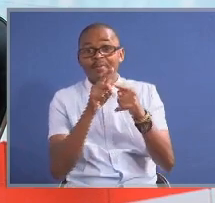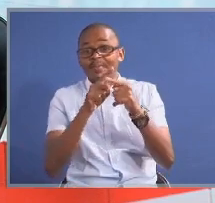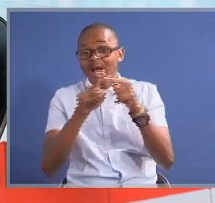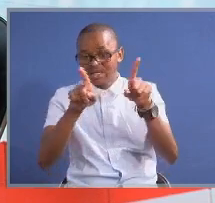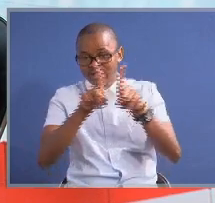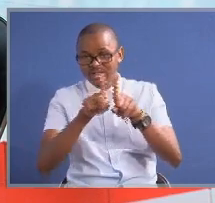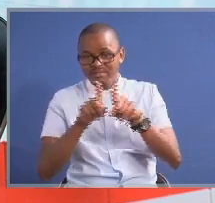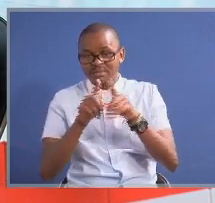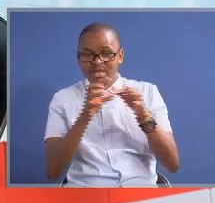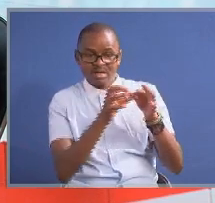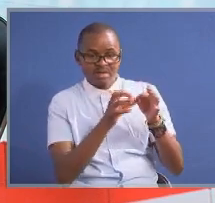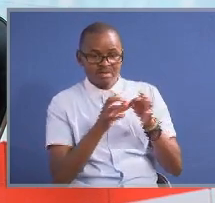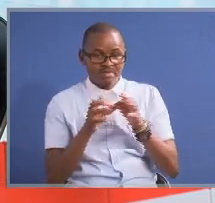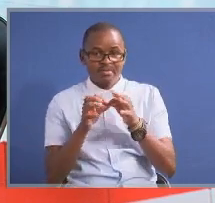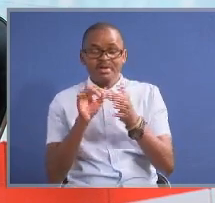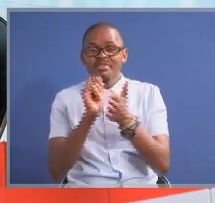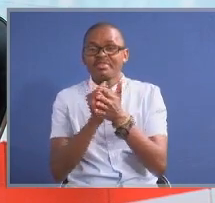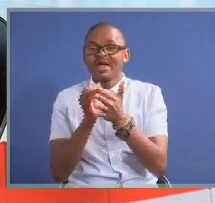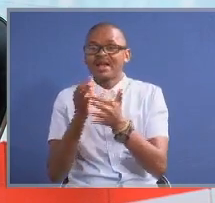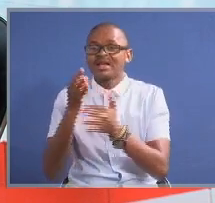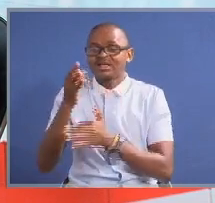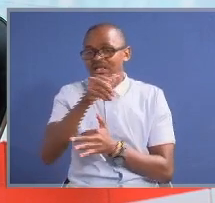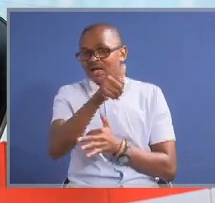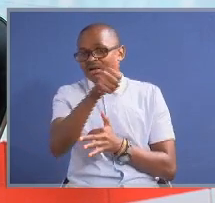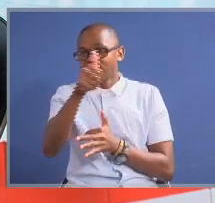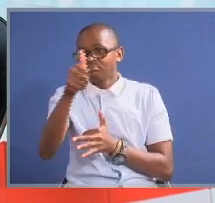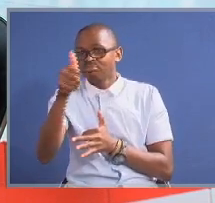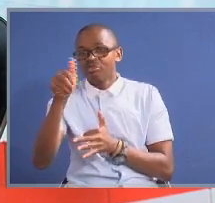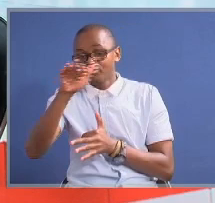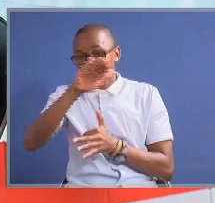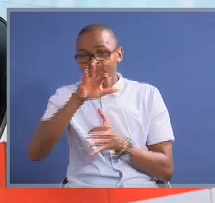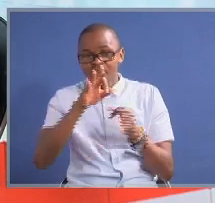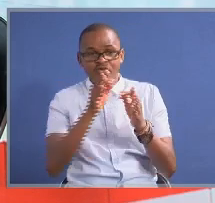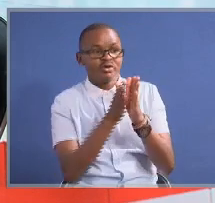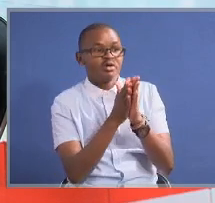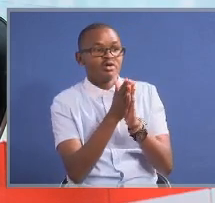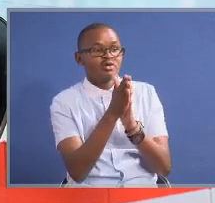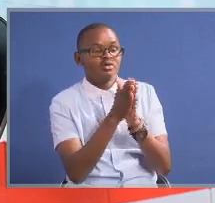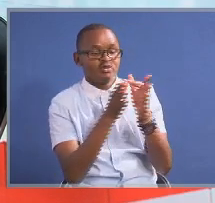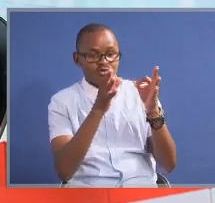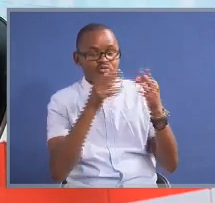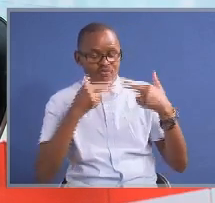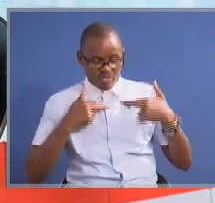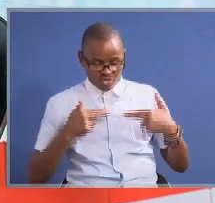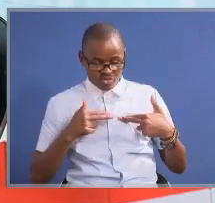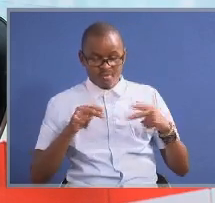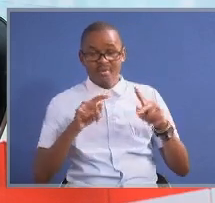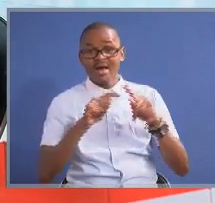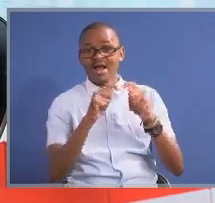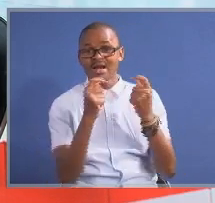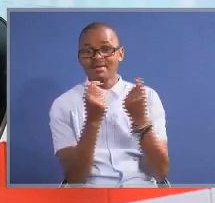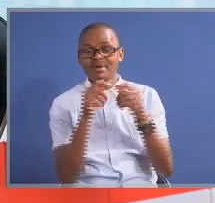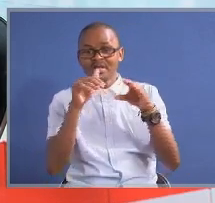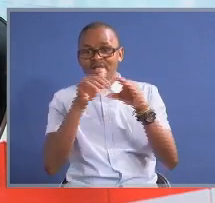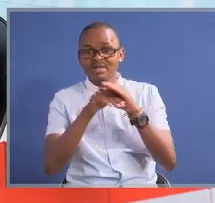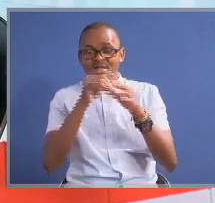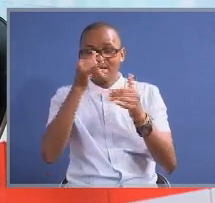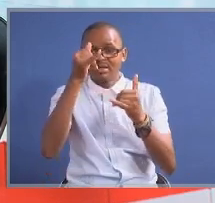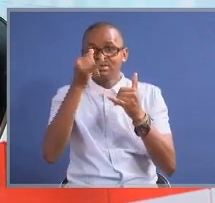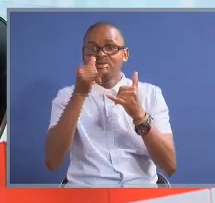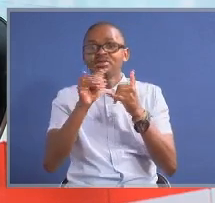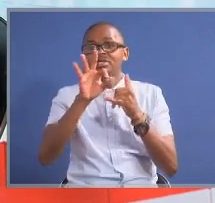also cooperation that extends to other areas of interest of humankind, and particularly in